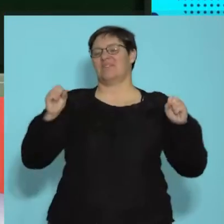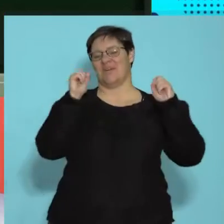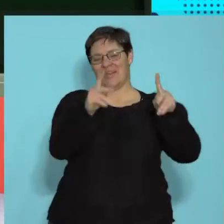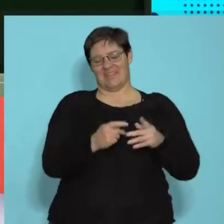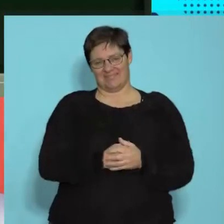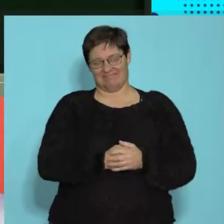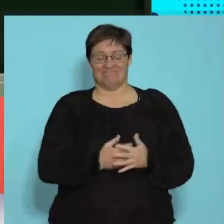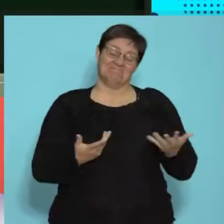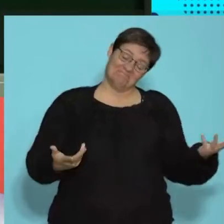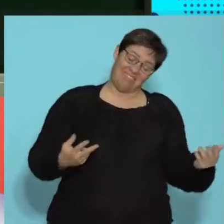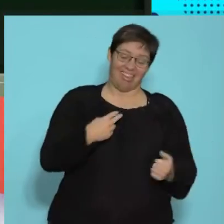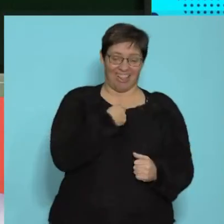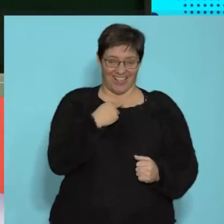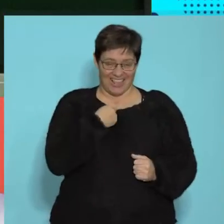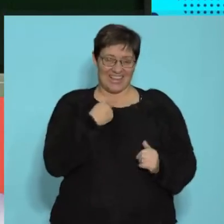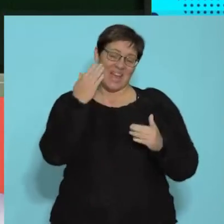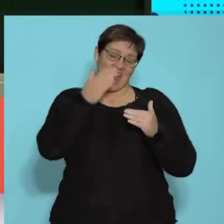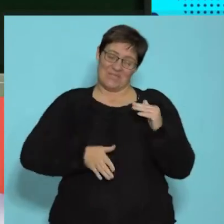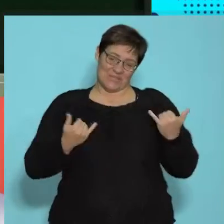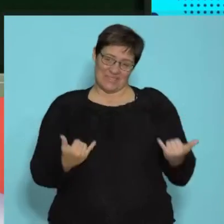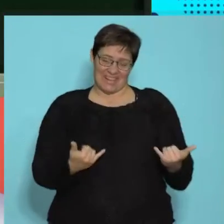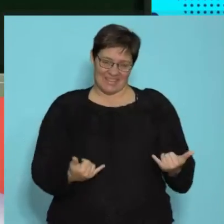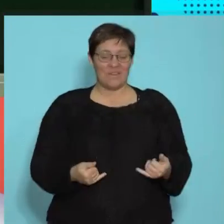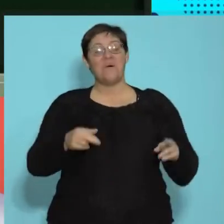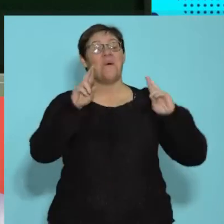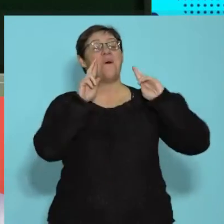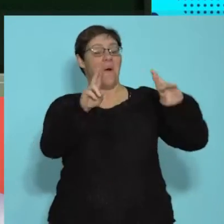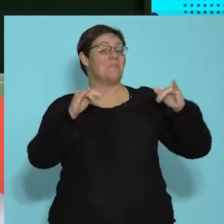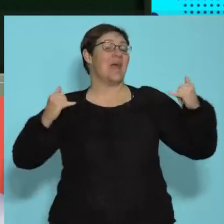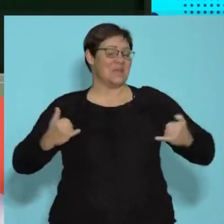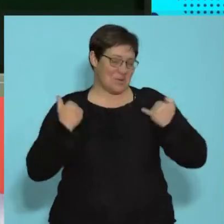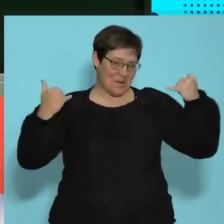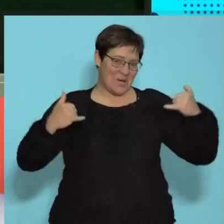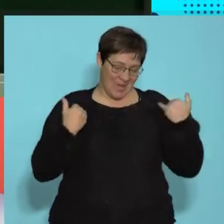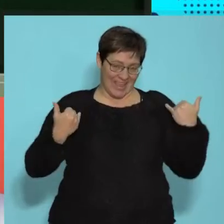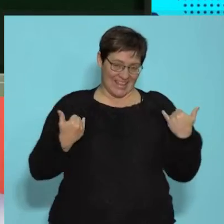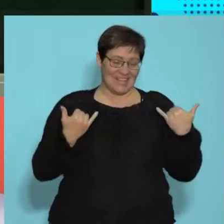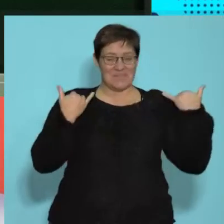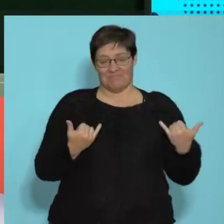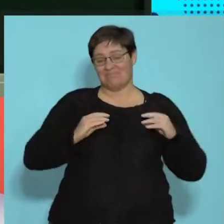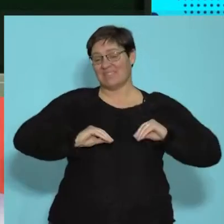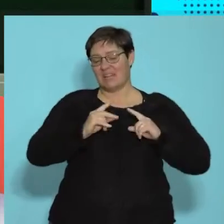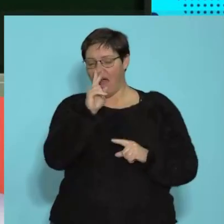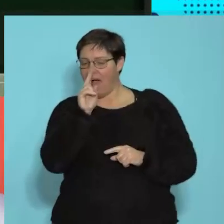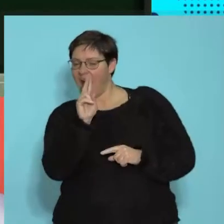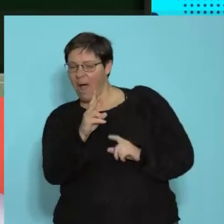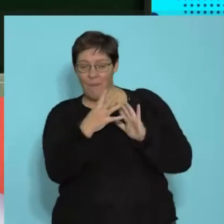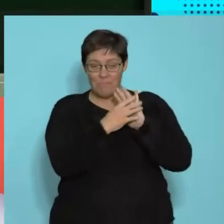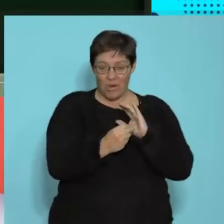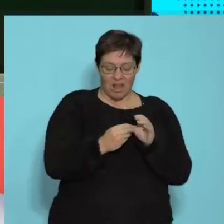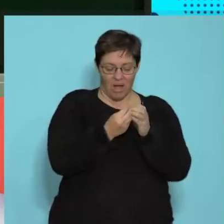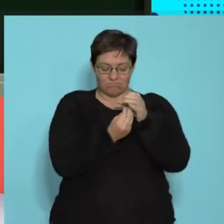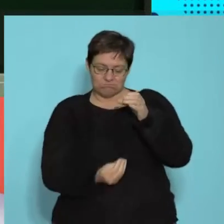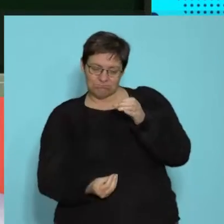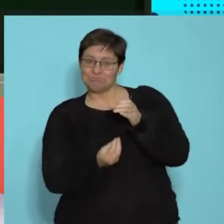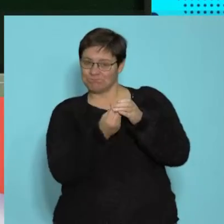Okay, guys, well, I'm afraid that looks like it's it for today. I hope you had a really good time. Go and make that model, as